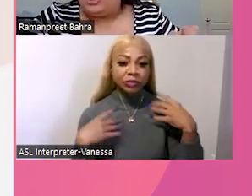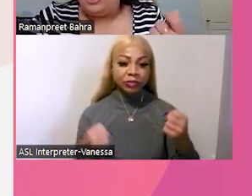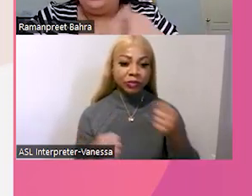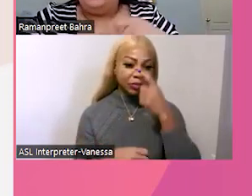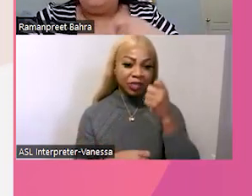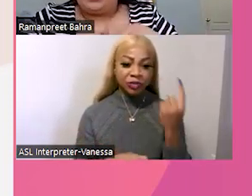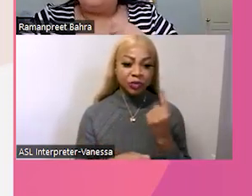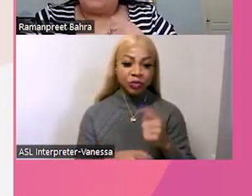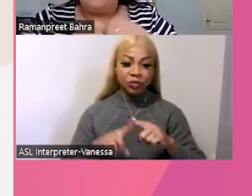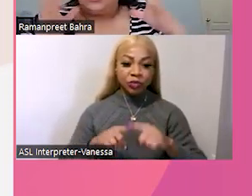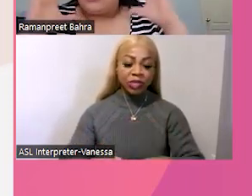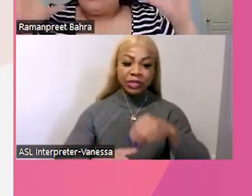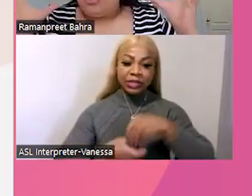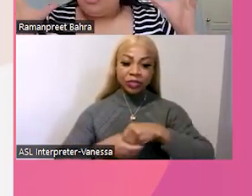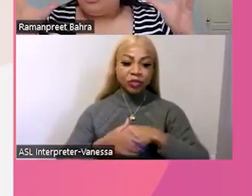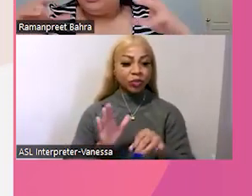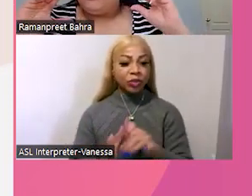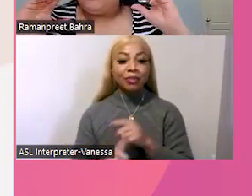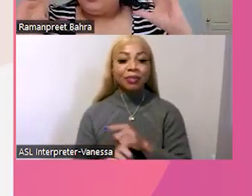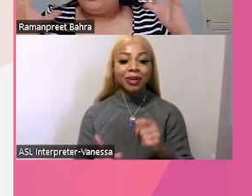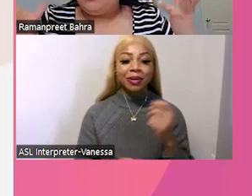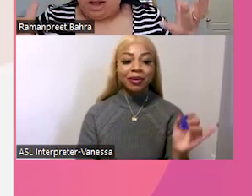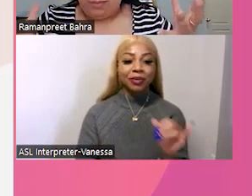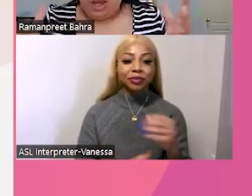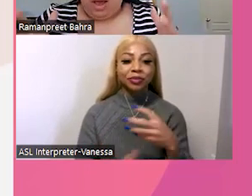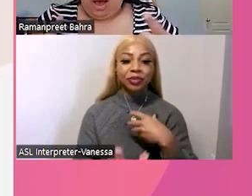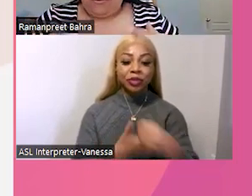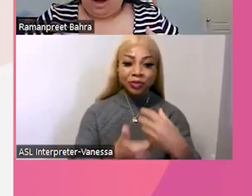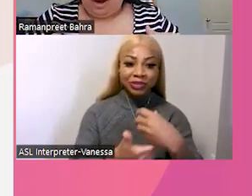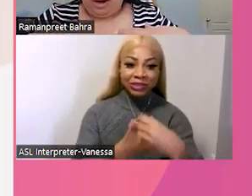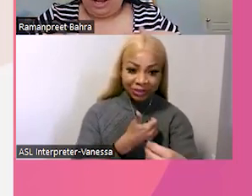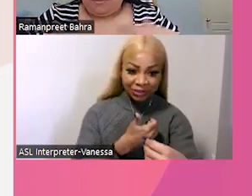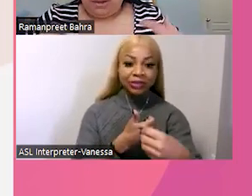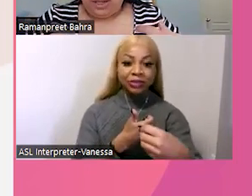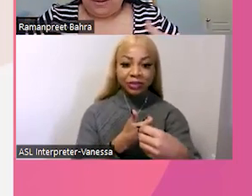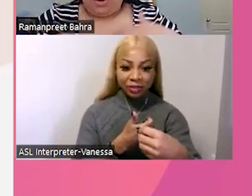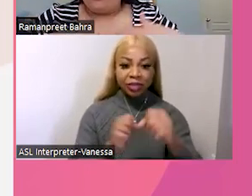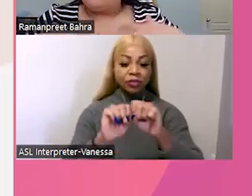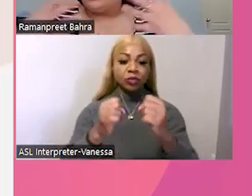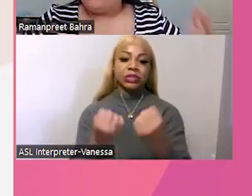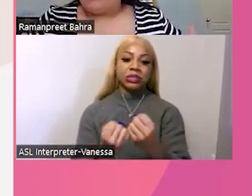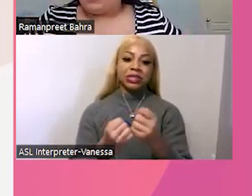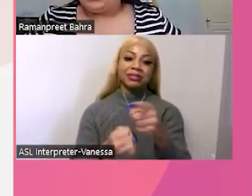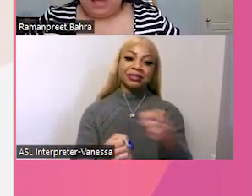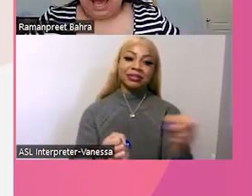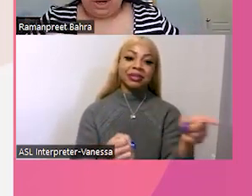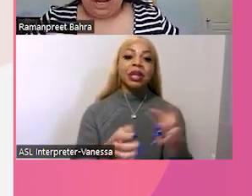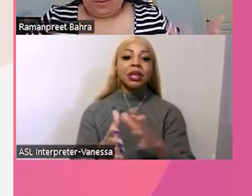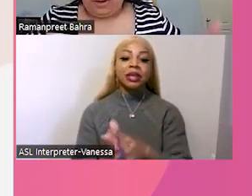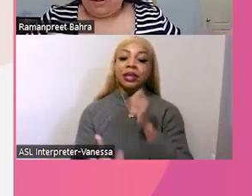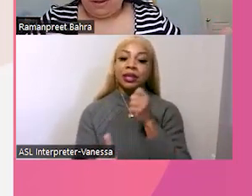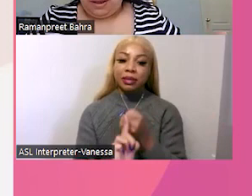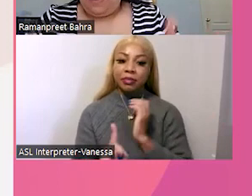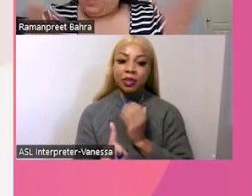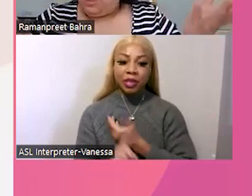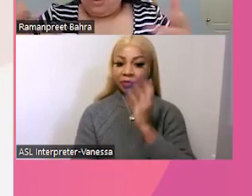cues. We need to recognize that the social realm of our experiences also impacts our